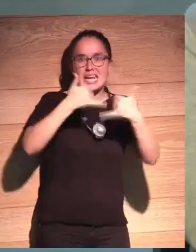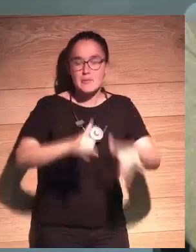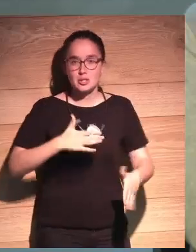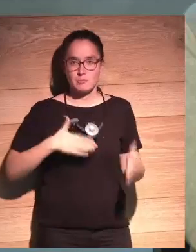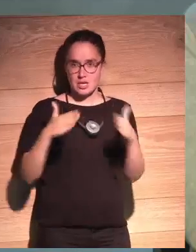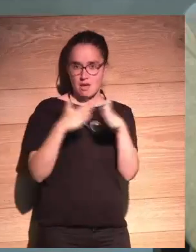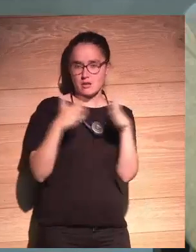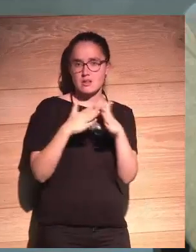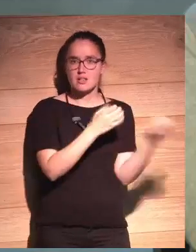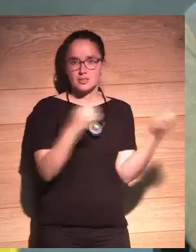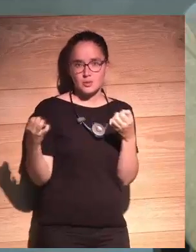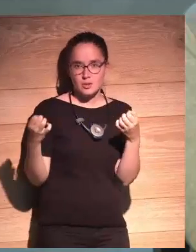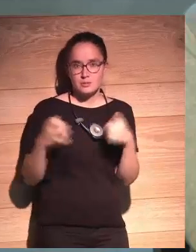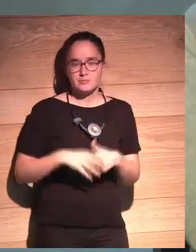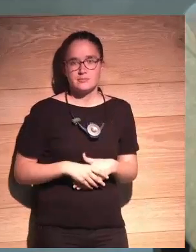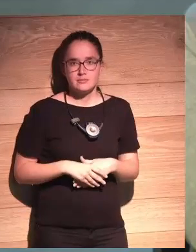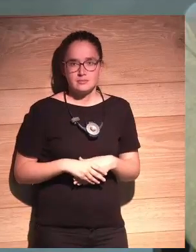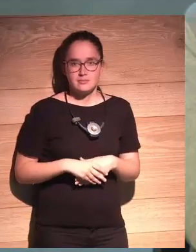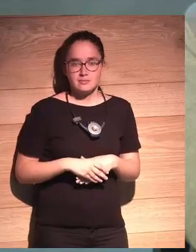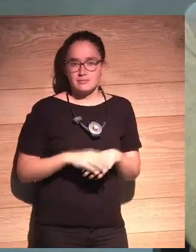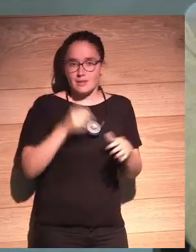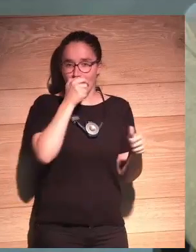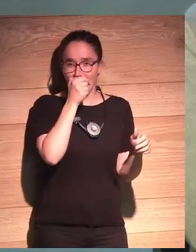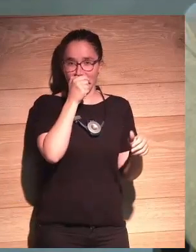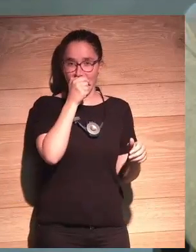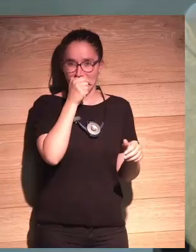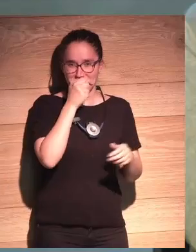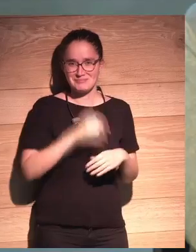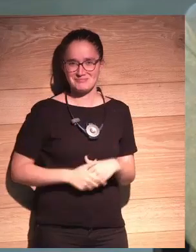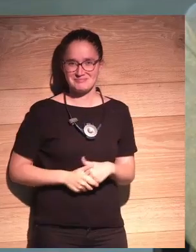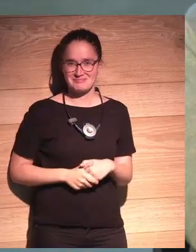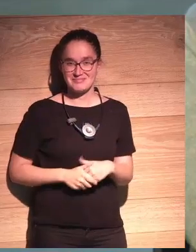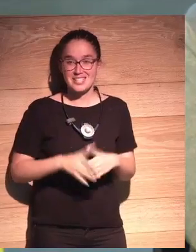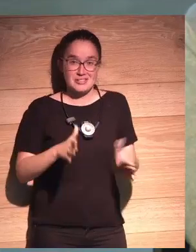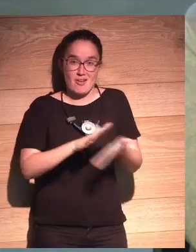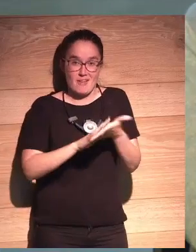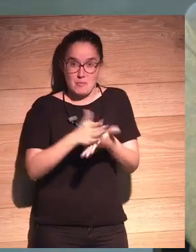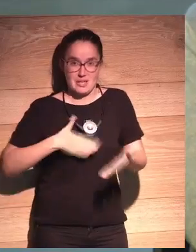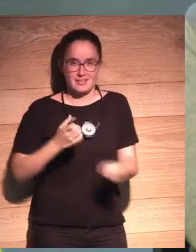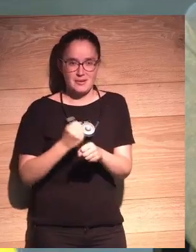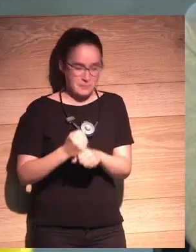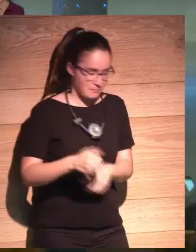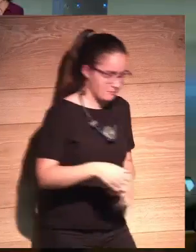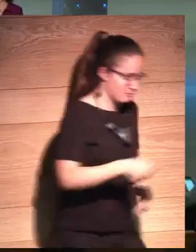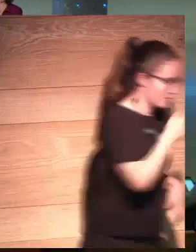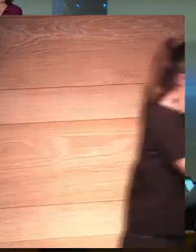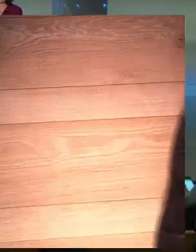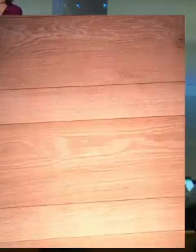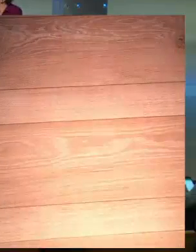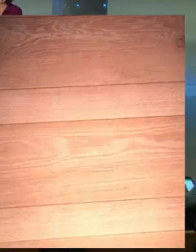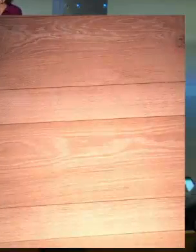mean, at the event, at home, the institution, or wherever I am. This is what I have to say about this